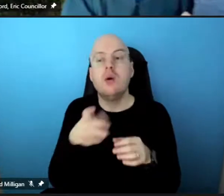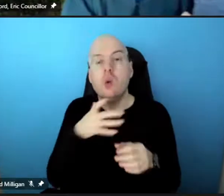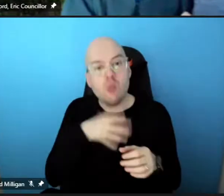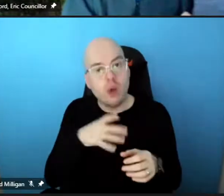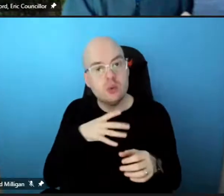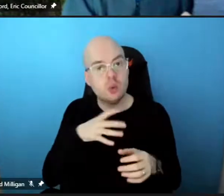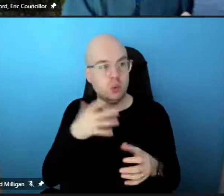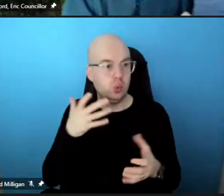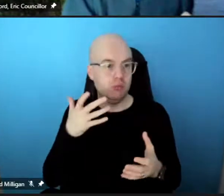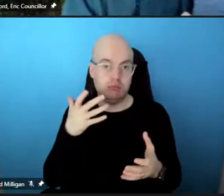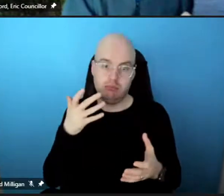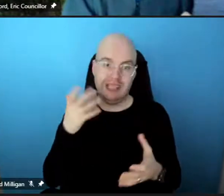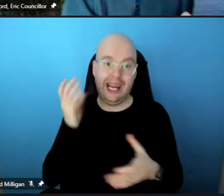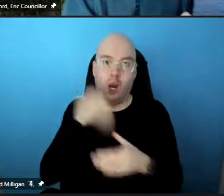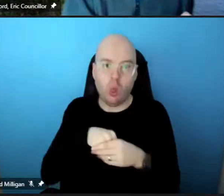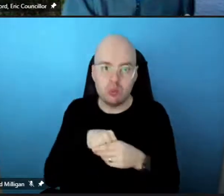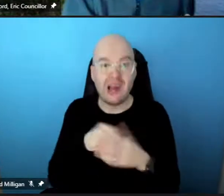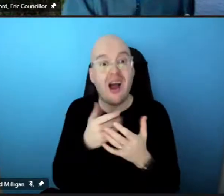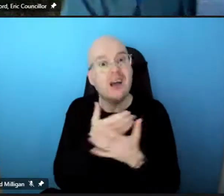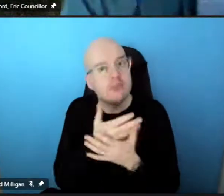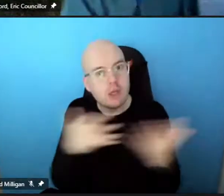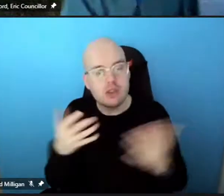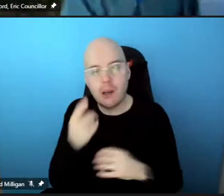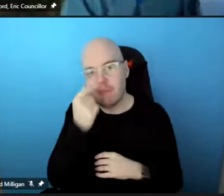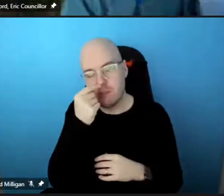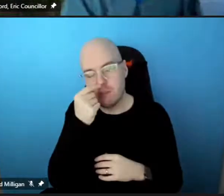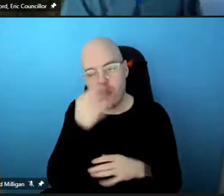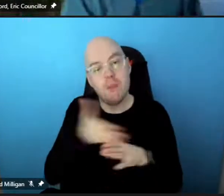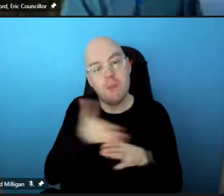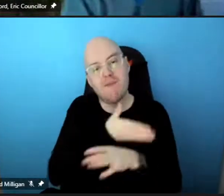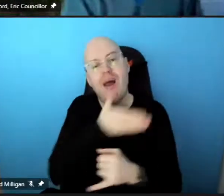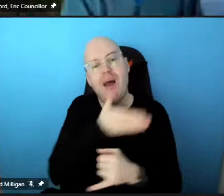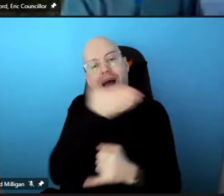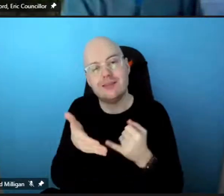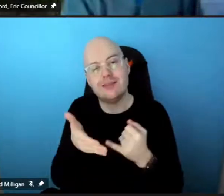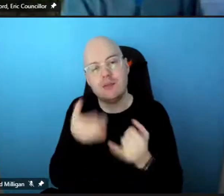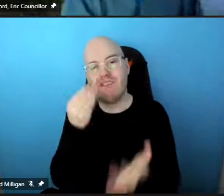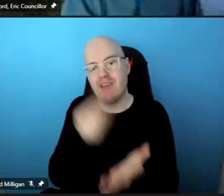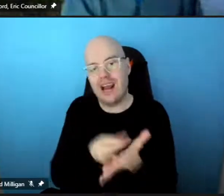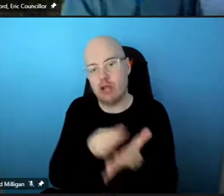can by the end of the financial year.